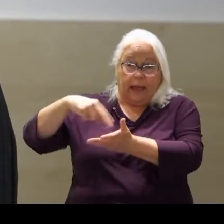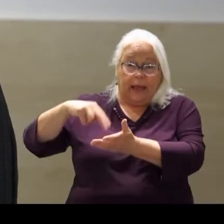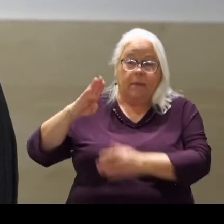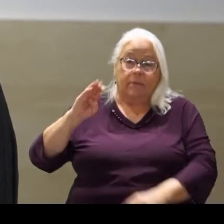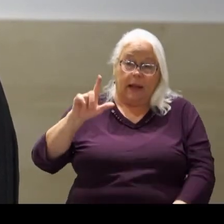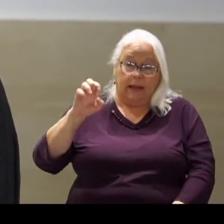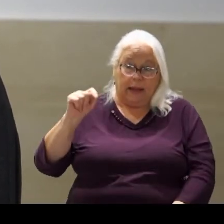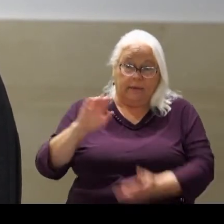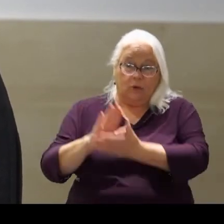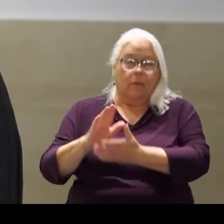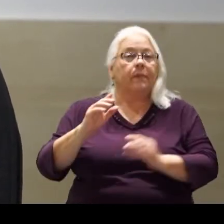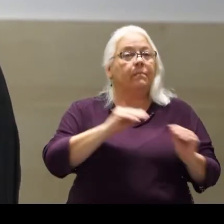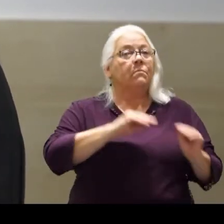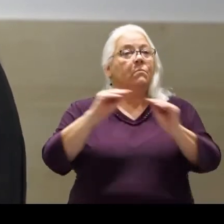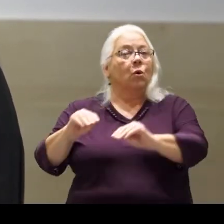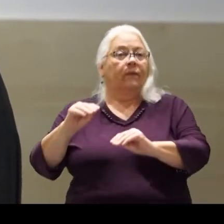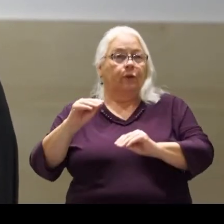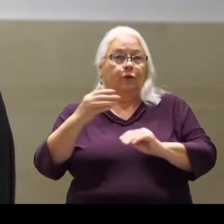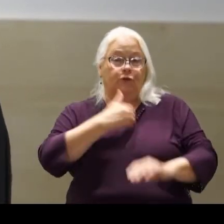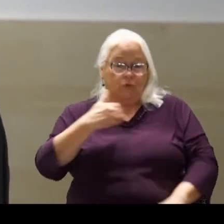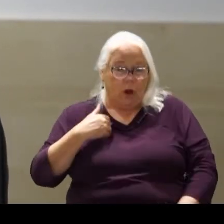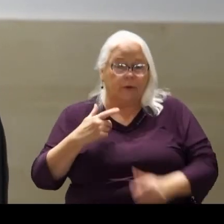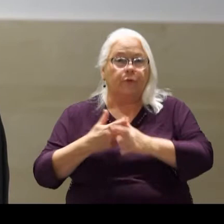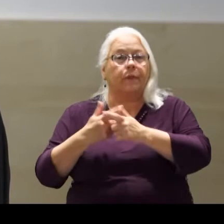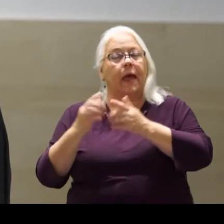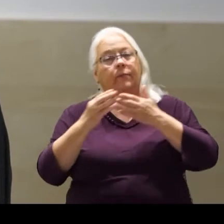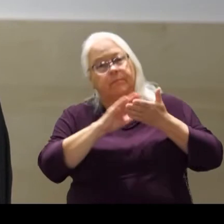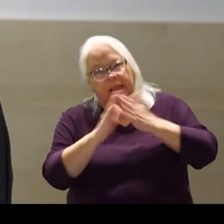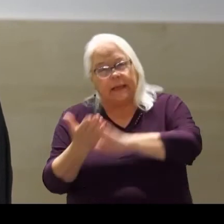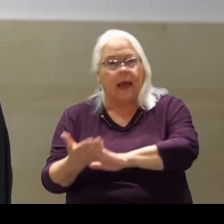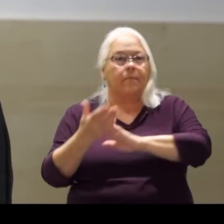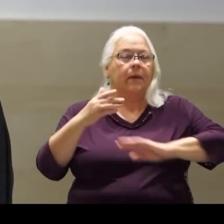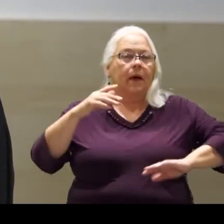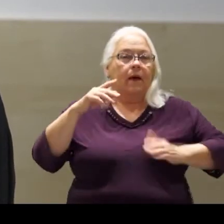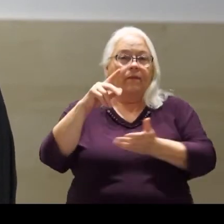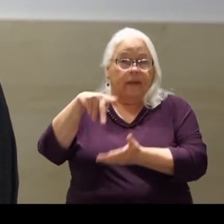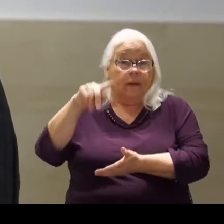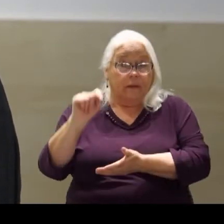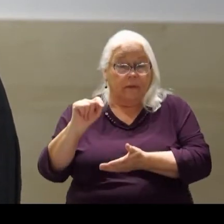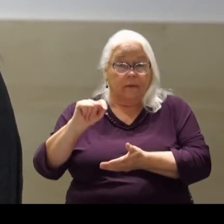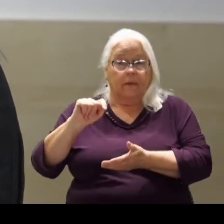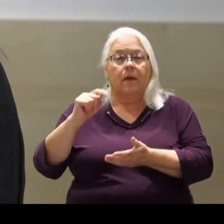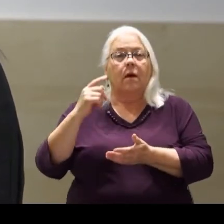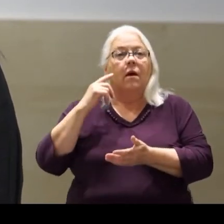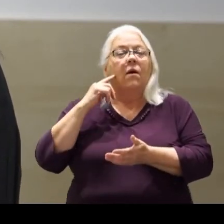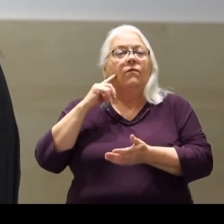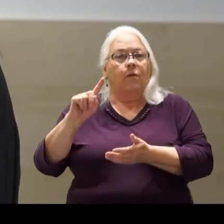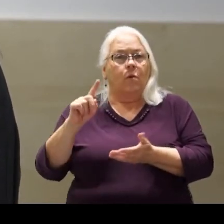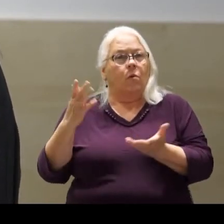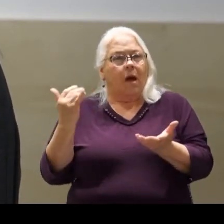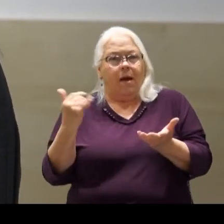and very interested in, continued to be very interested in how the body moved. So that led me to a career in physiotherapy.